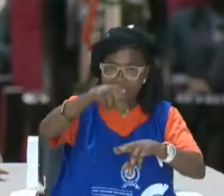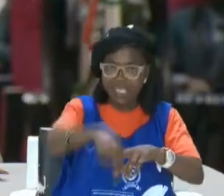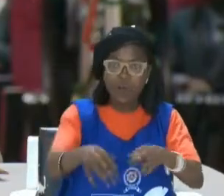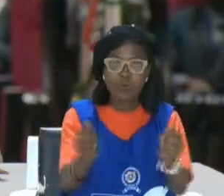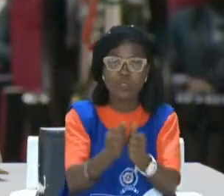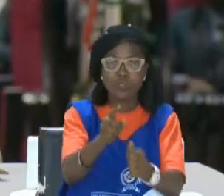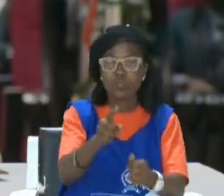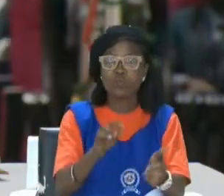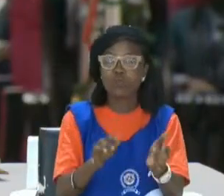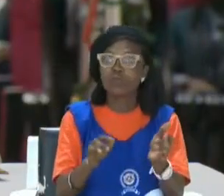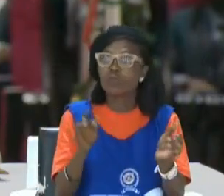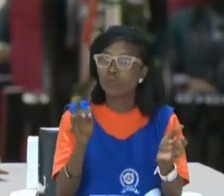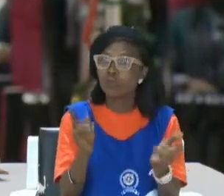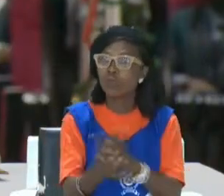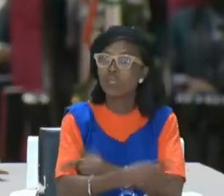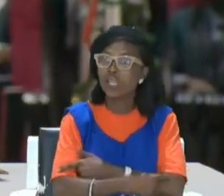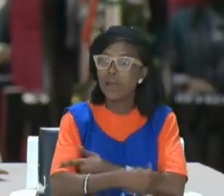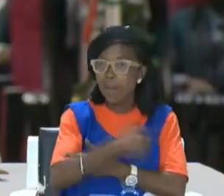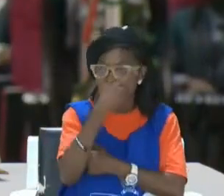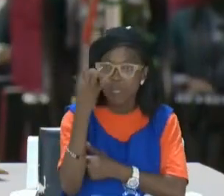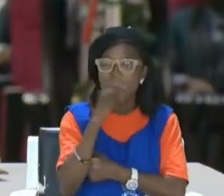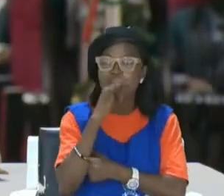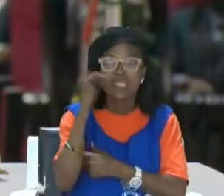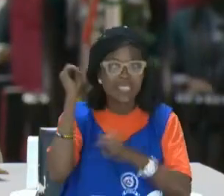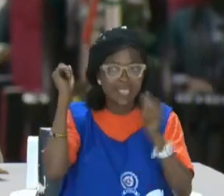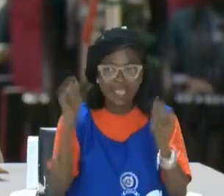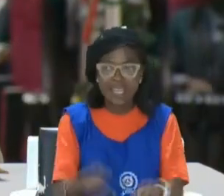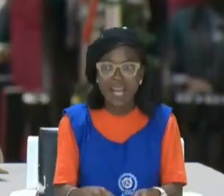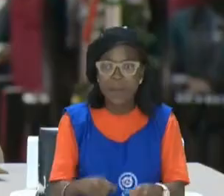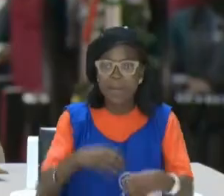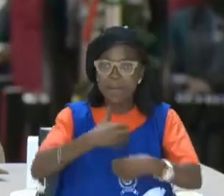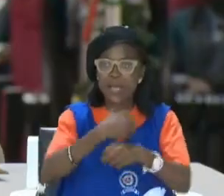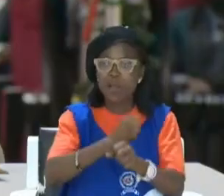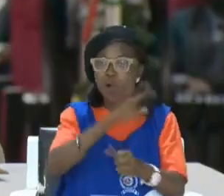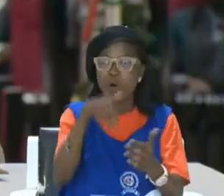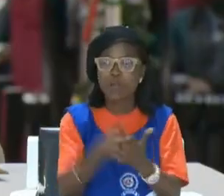Because he can make everything new.